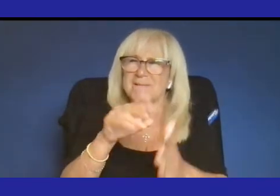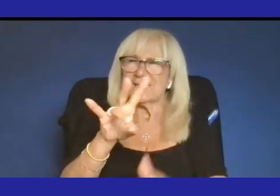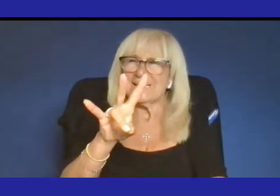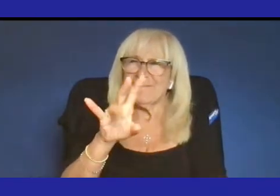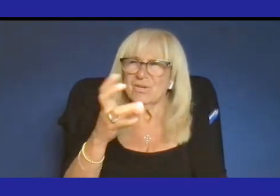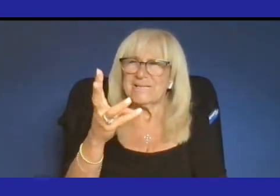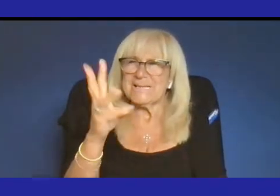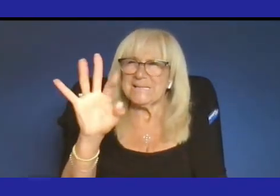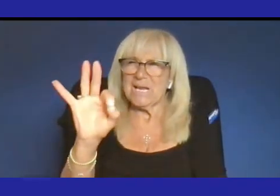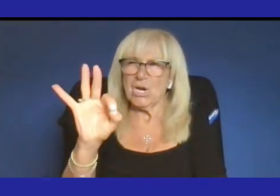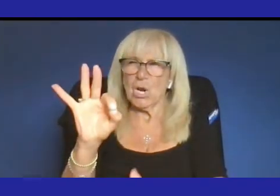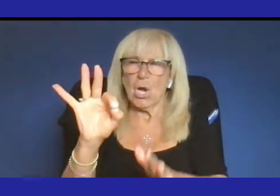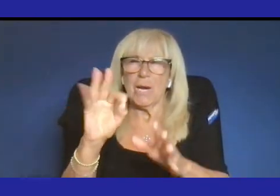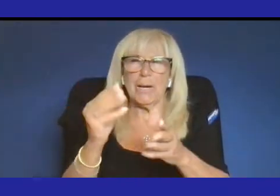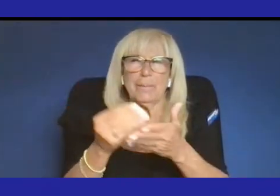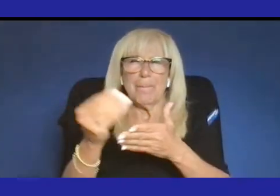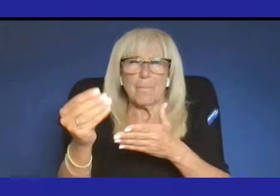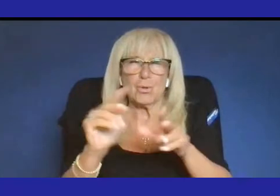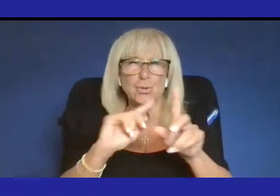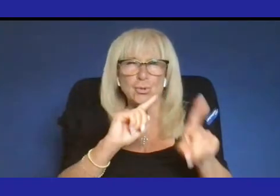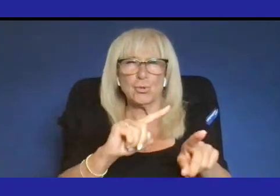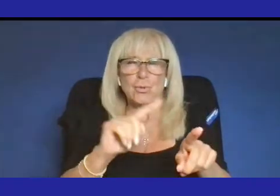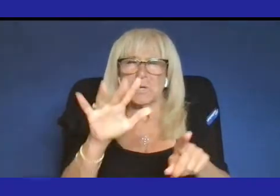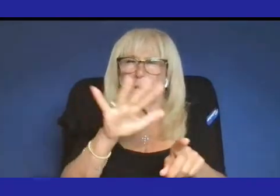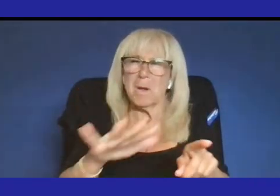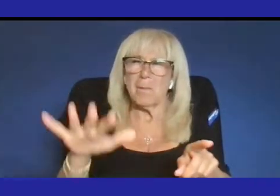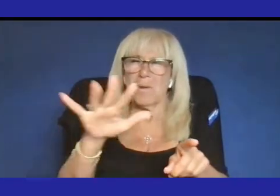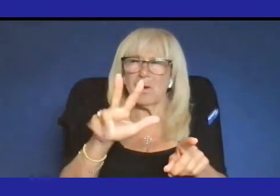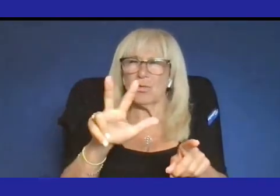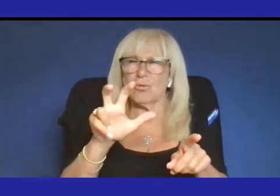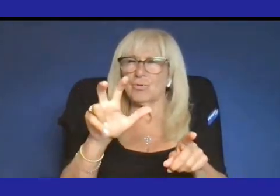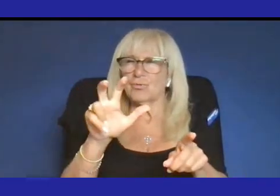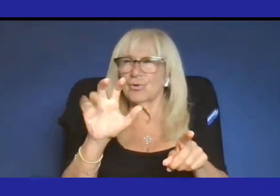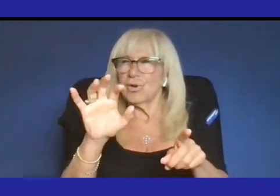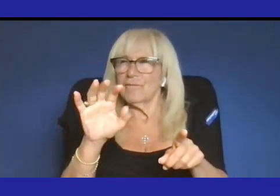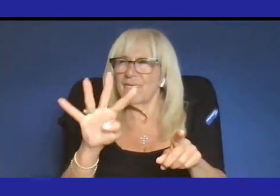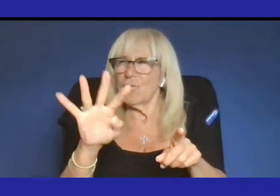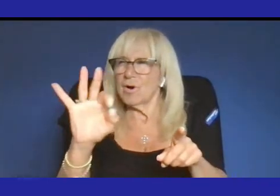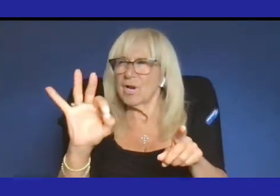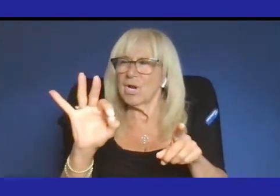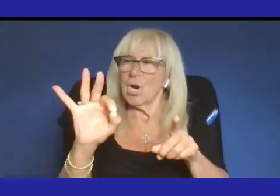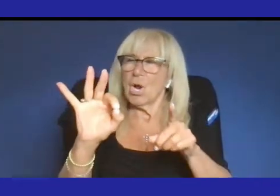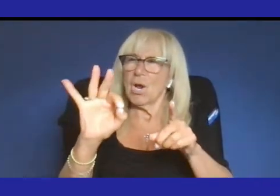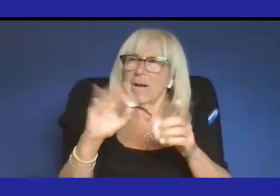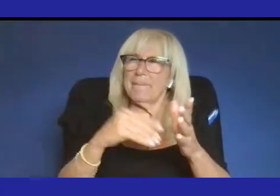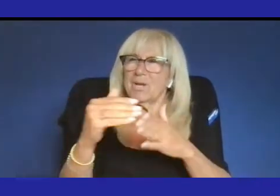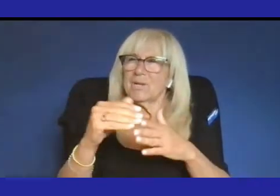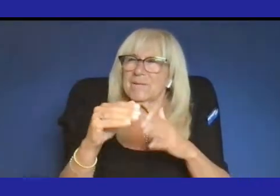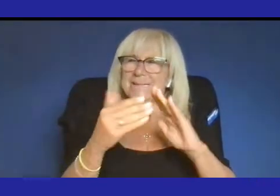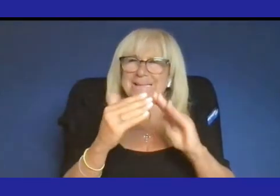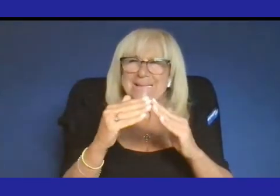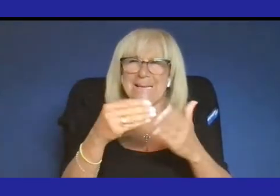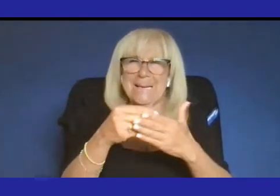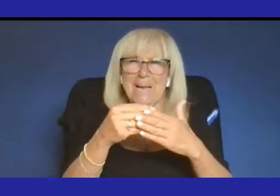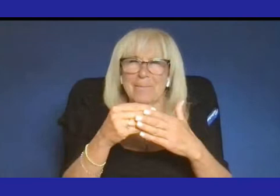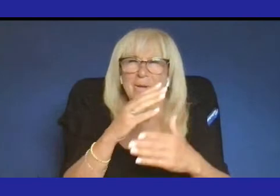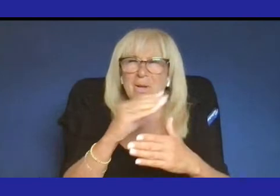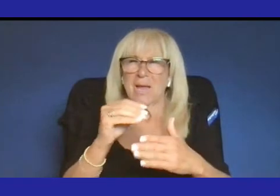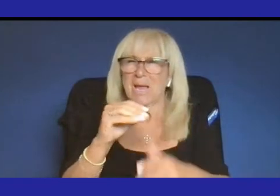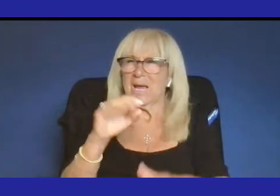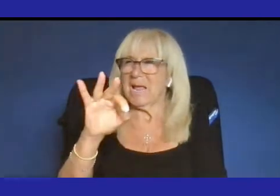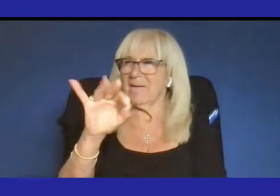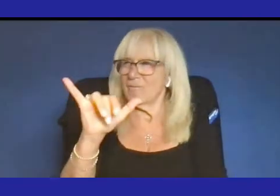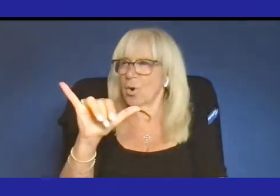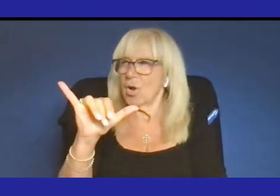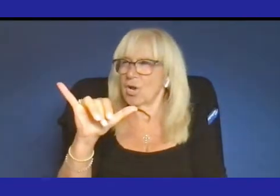Of these contracts, approximately $349 million is city capital, and our infrastructure commitment rate for FY23 was